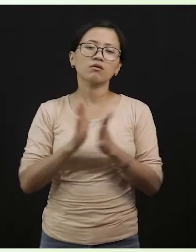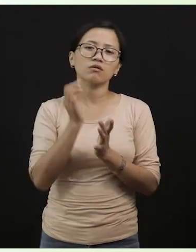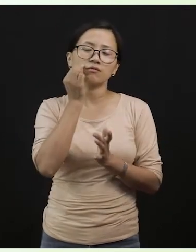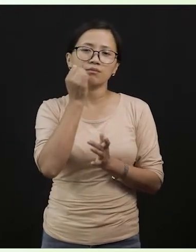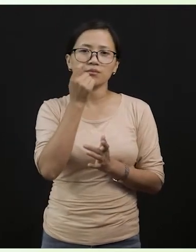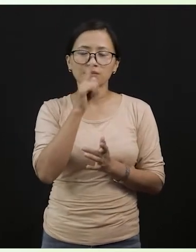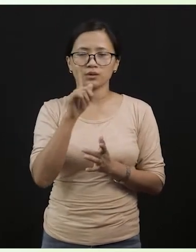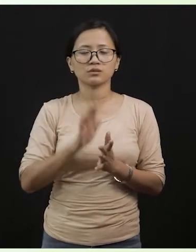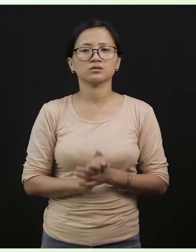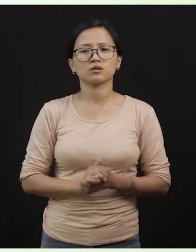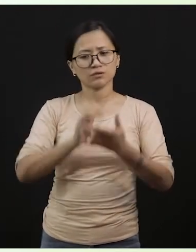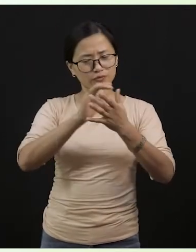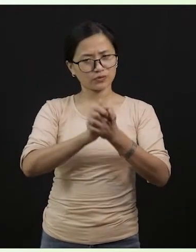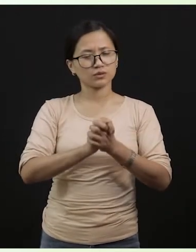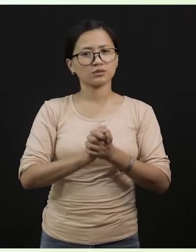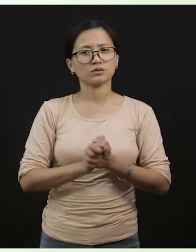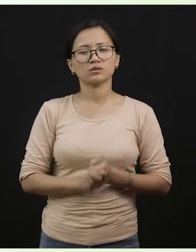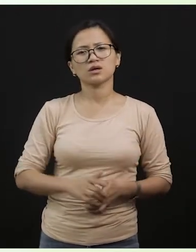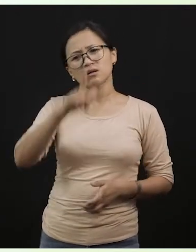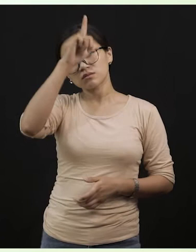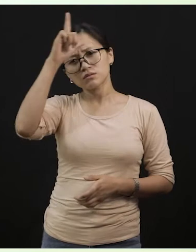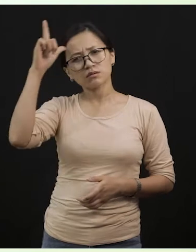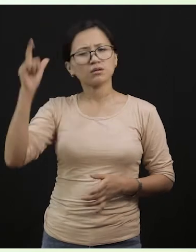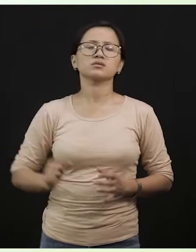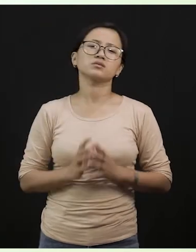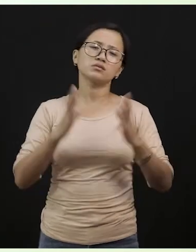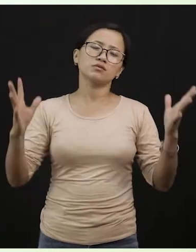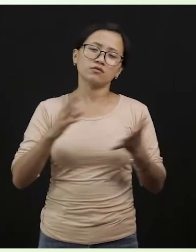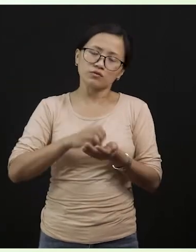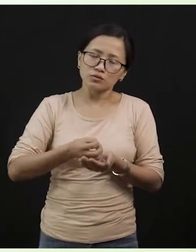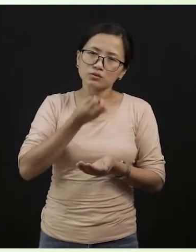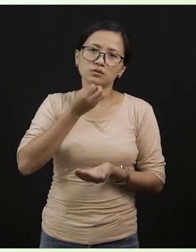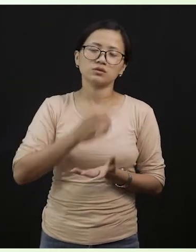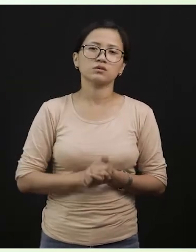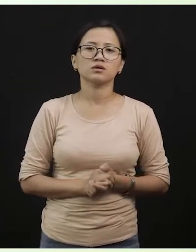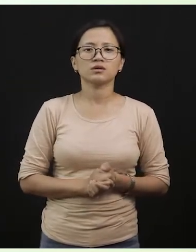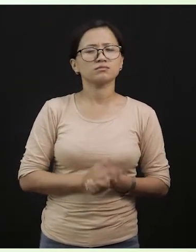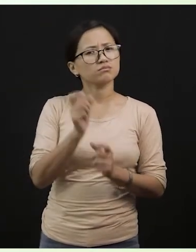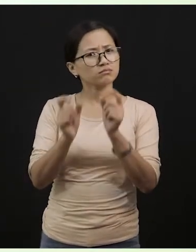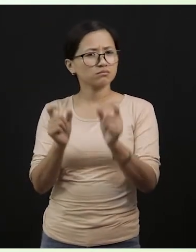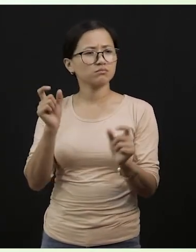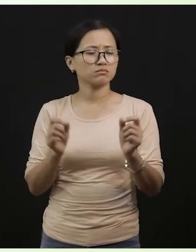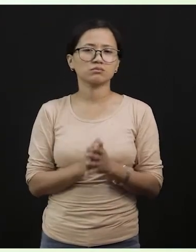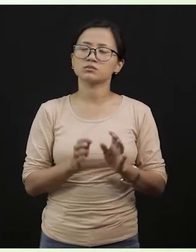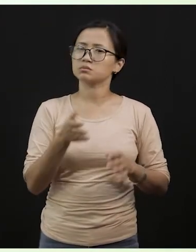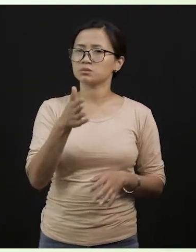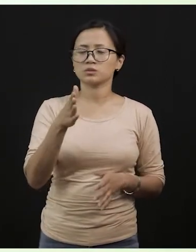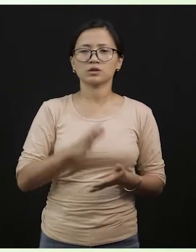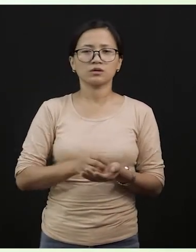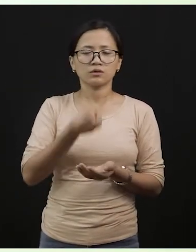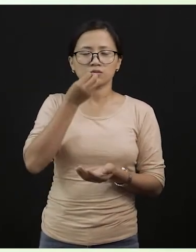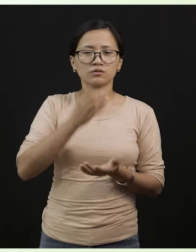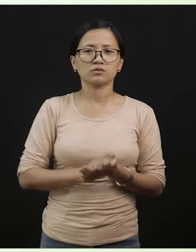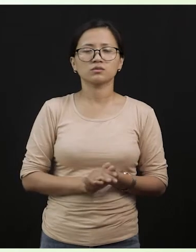so lucky to have friends. We are so lucky to have food to eat. But these people, they don't have enough